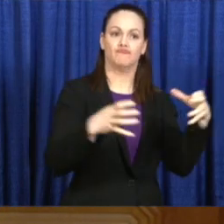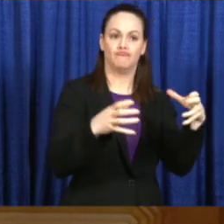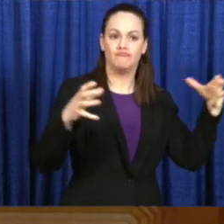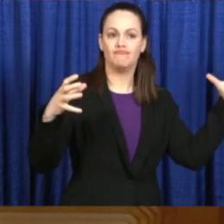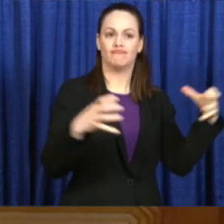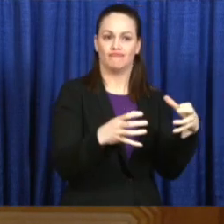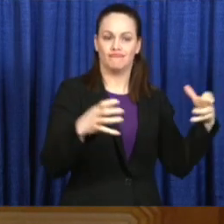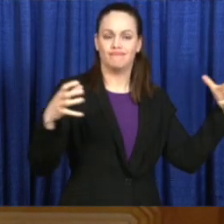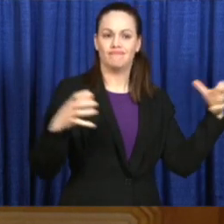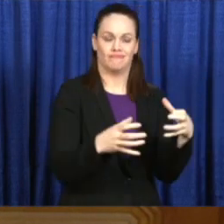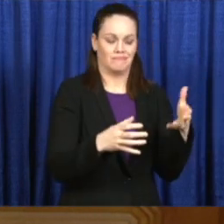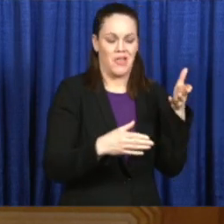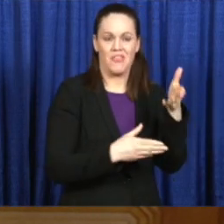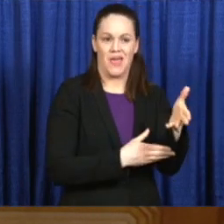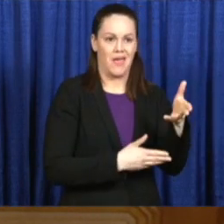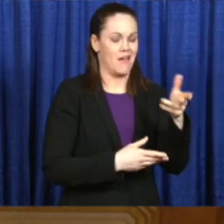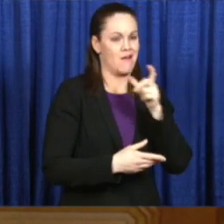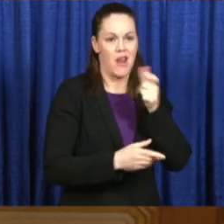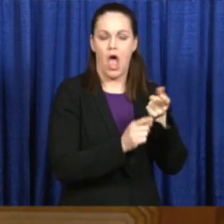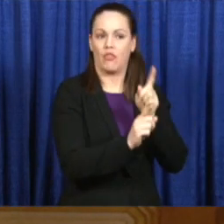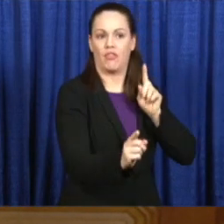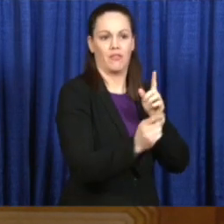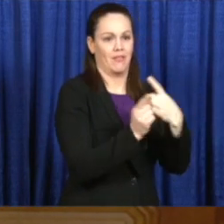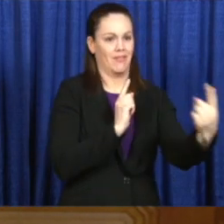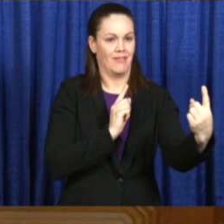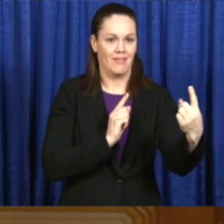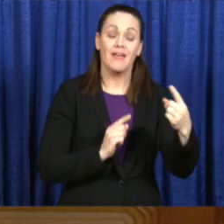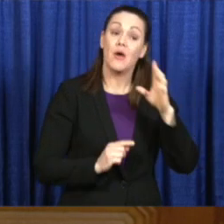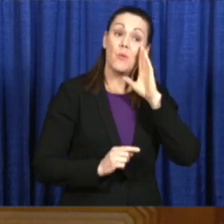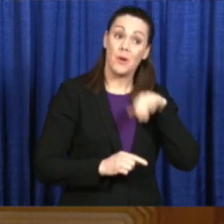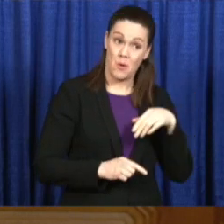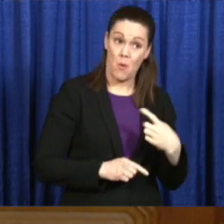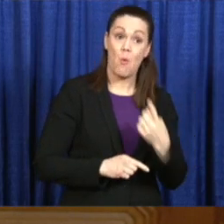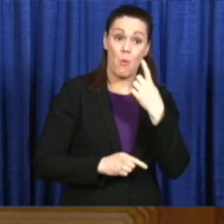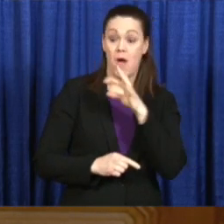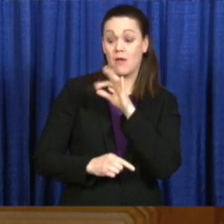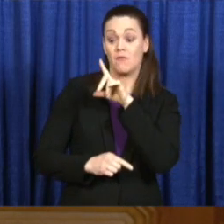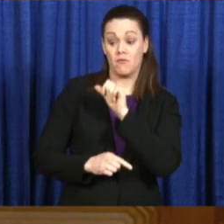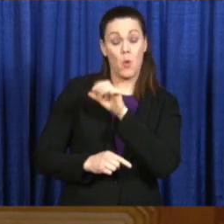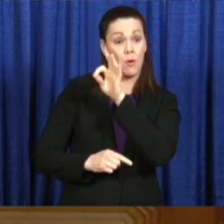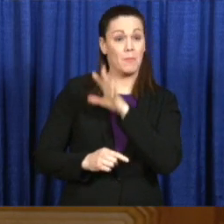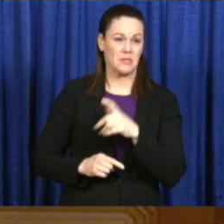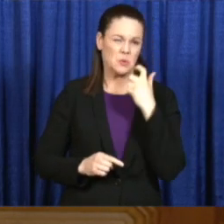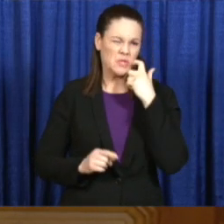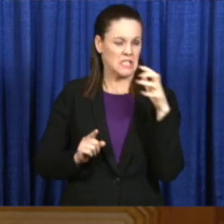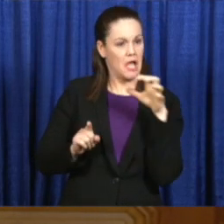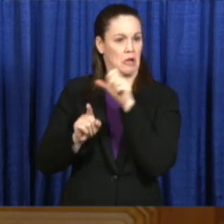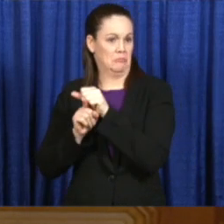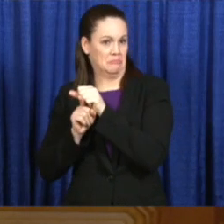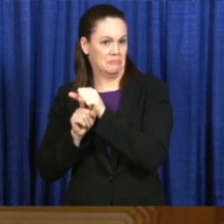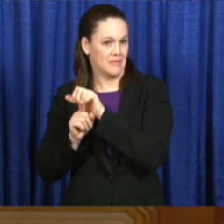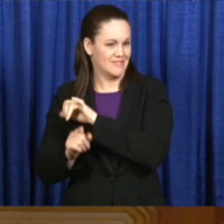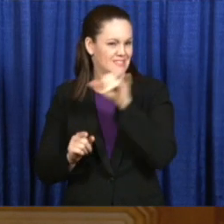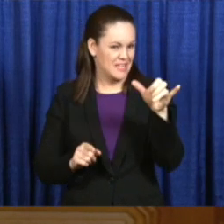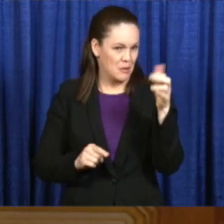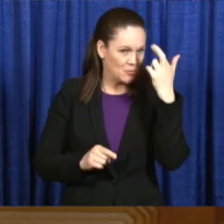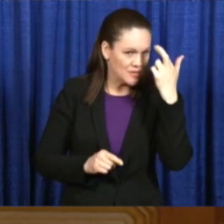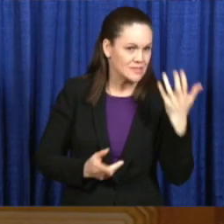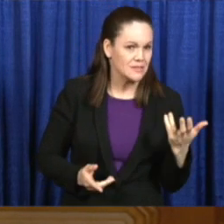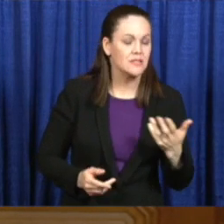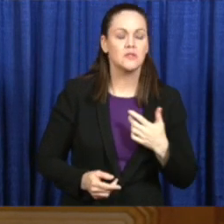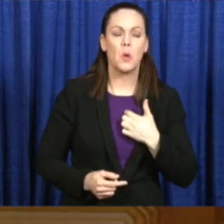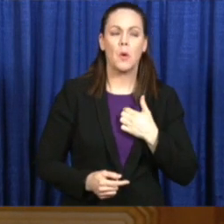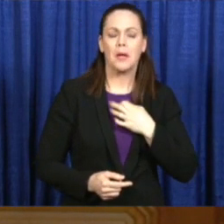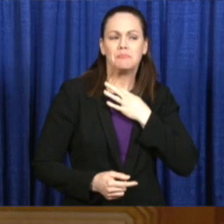social distancing. And we know a Florida pastor was arrested for something like that as well. So we want to